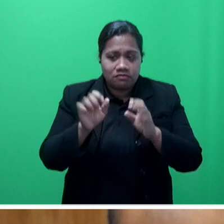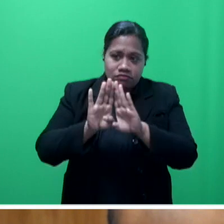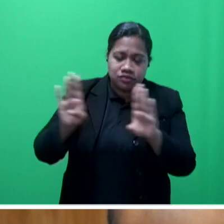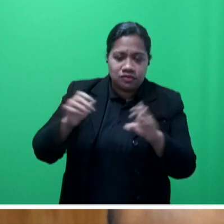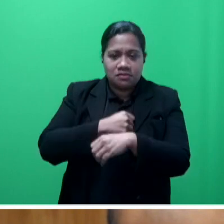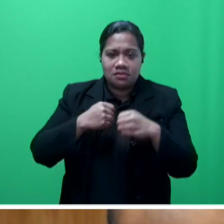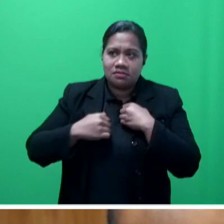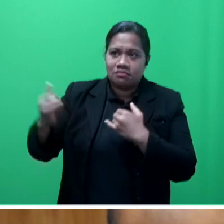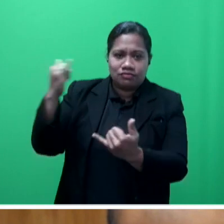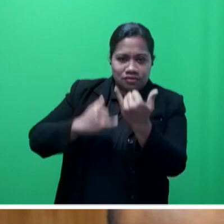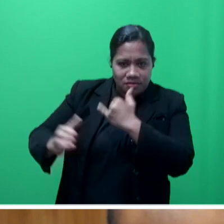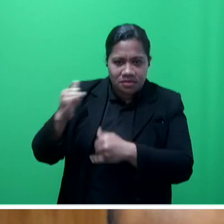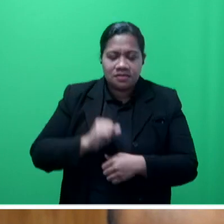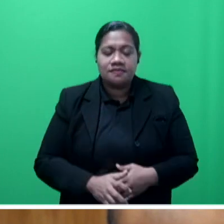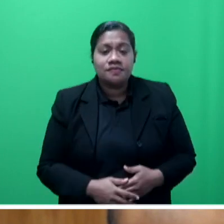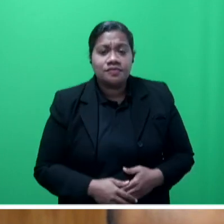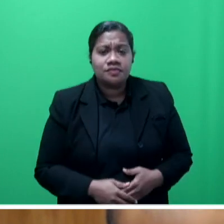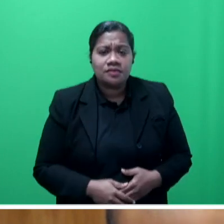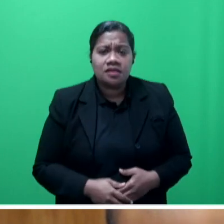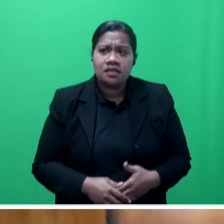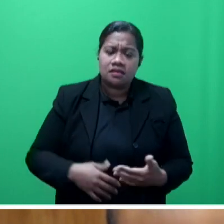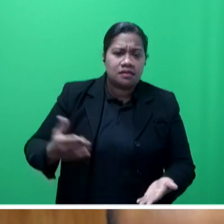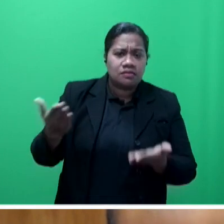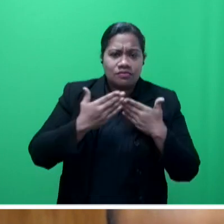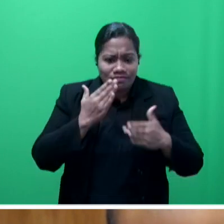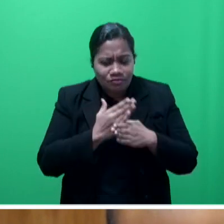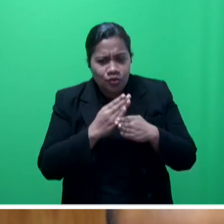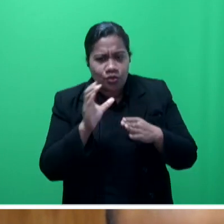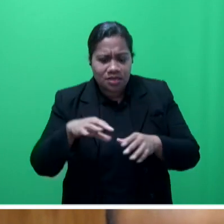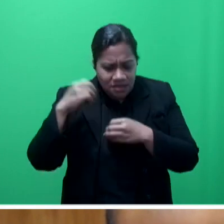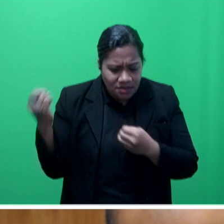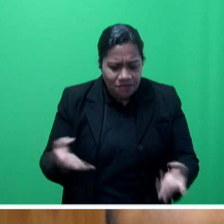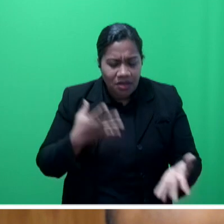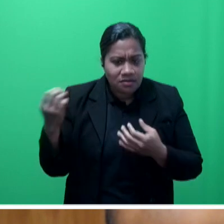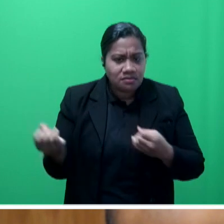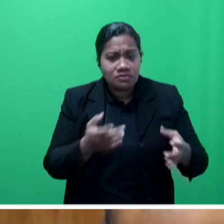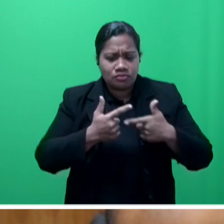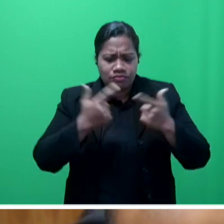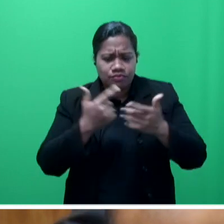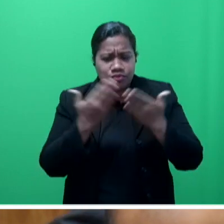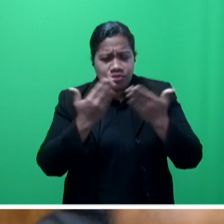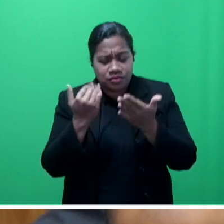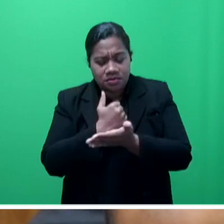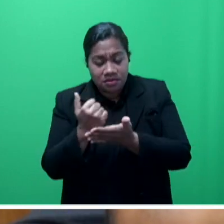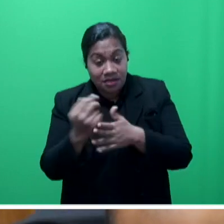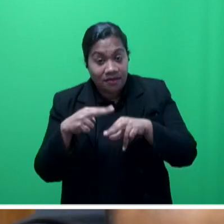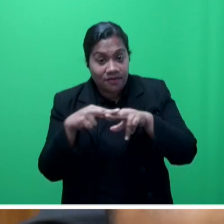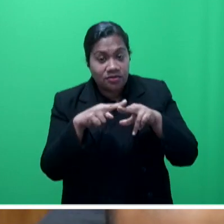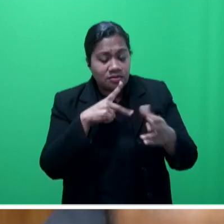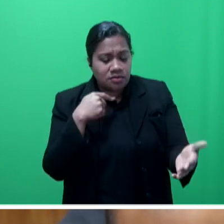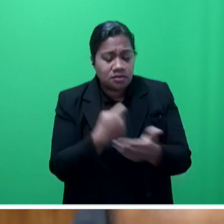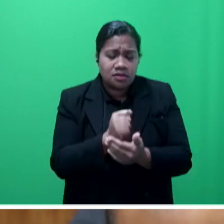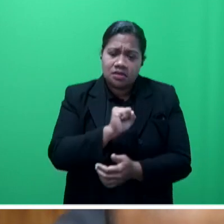actually bringing their employees and suppliers in large numbers to Fiji, Honourable Speaker, is a testament to their faith and